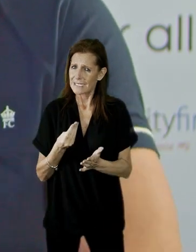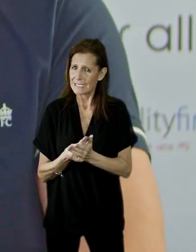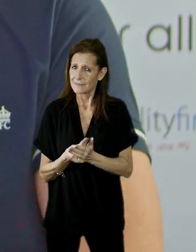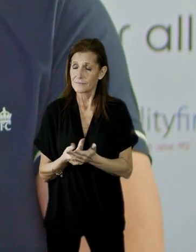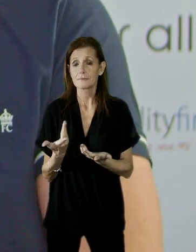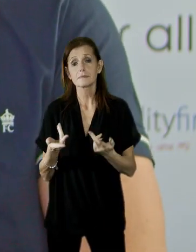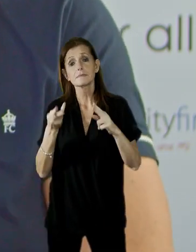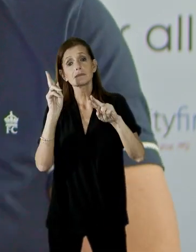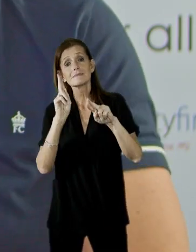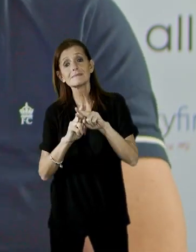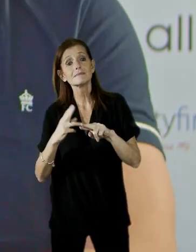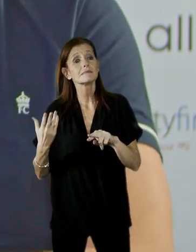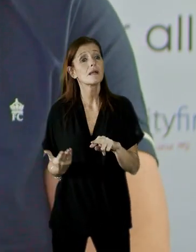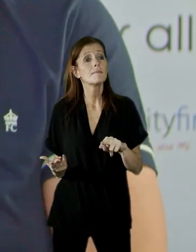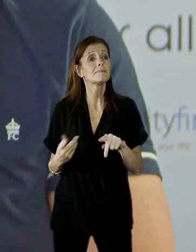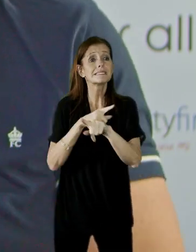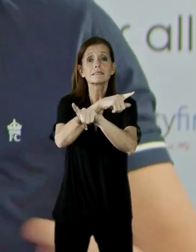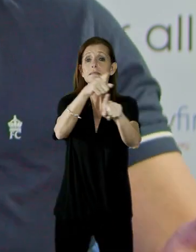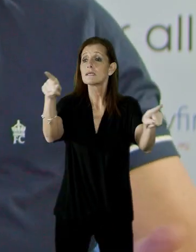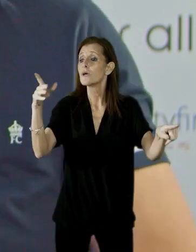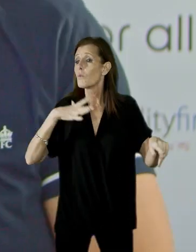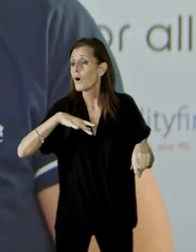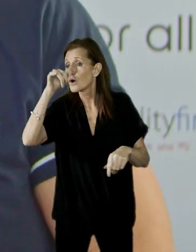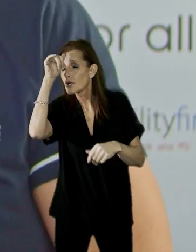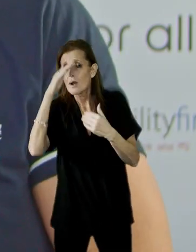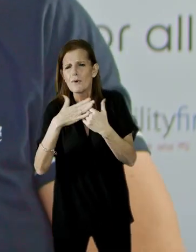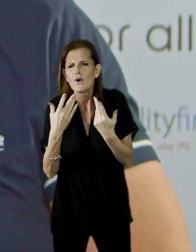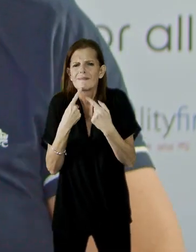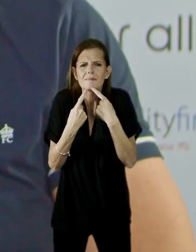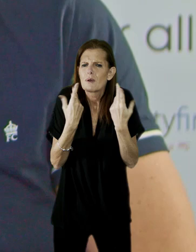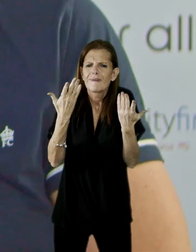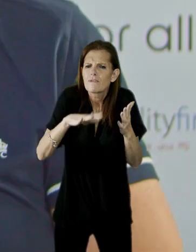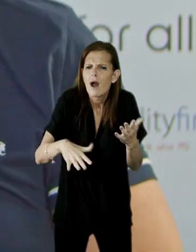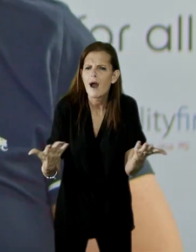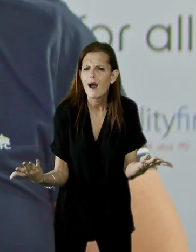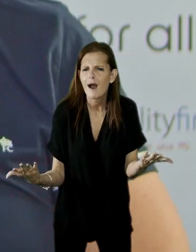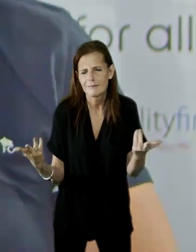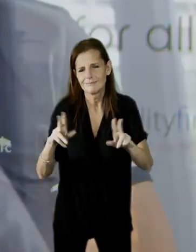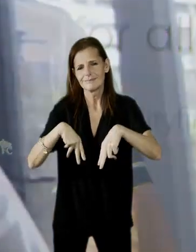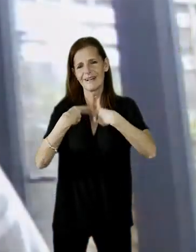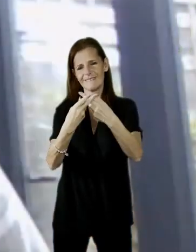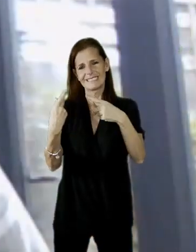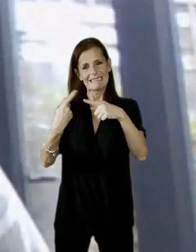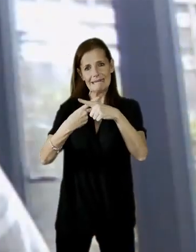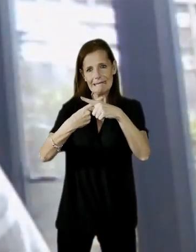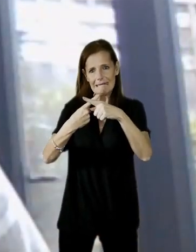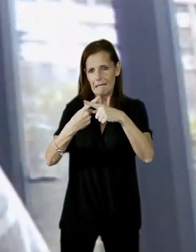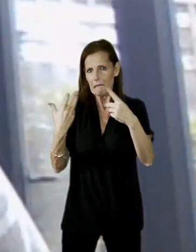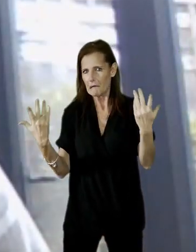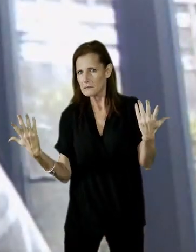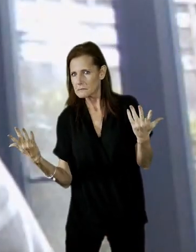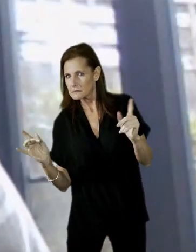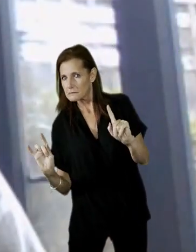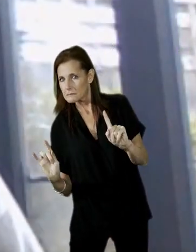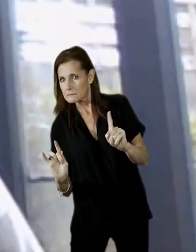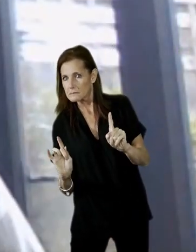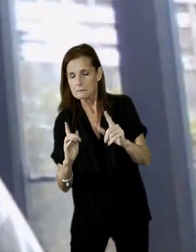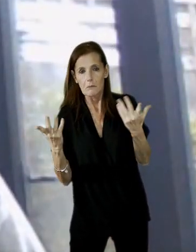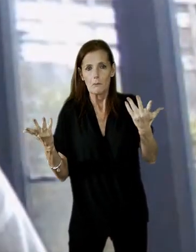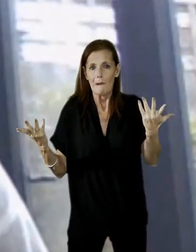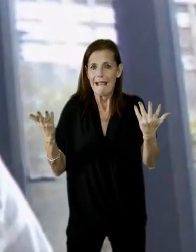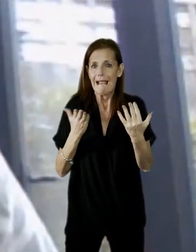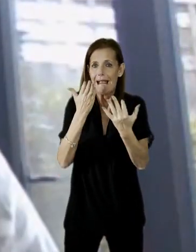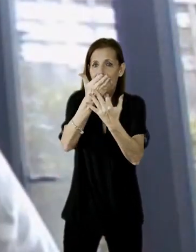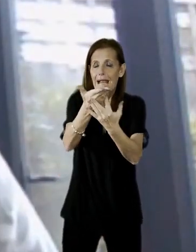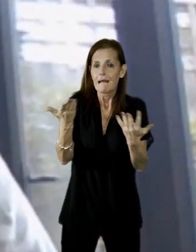where can they go? Obviously the Visit England site, is there a specific area within Visit England that they can visit? There is. So